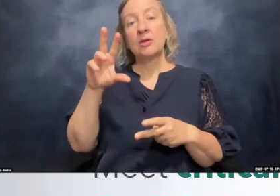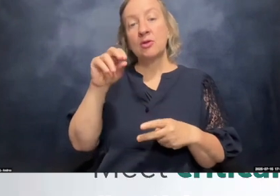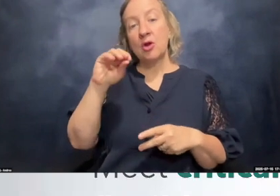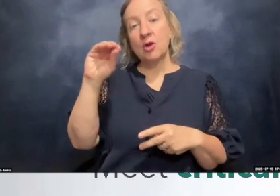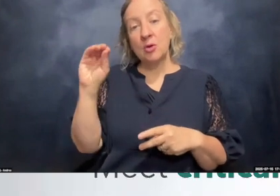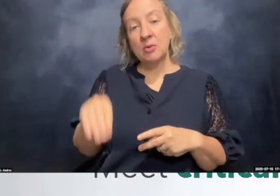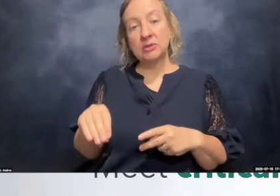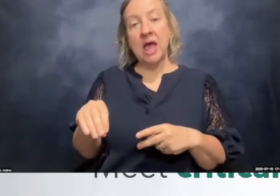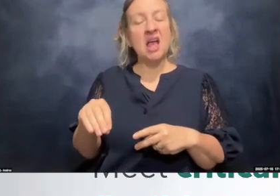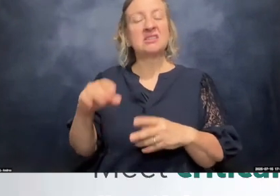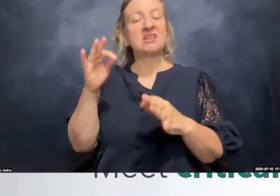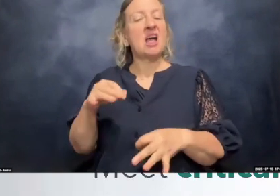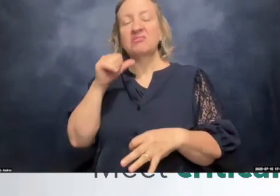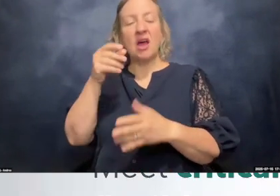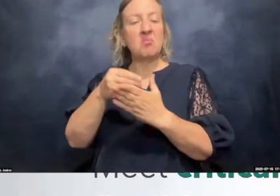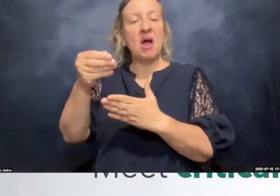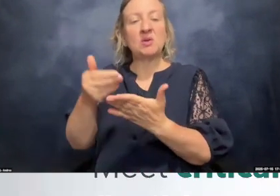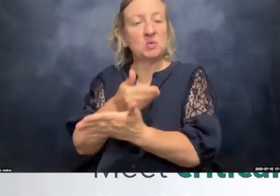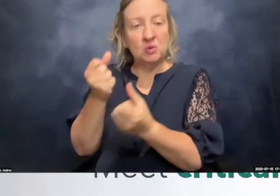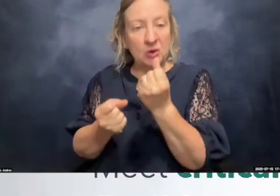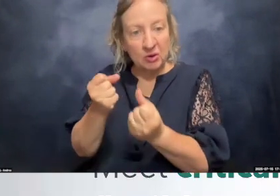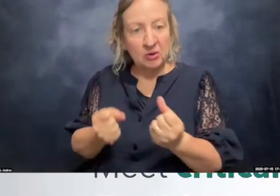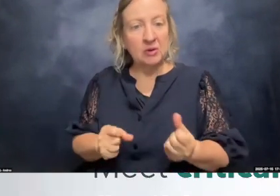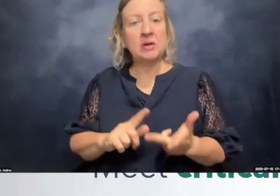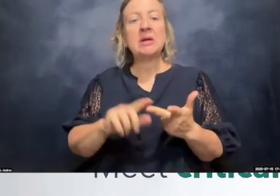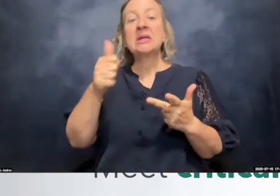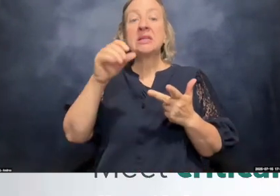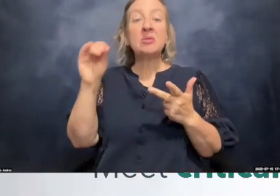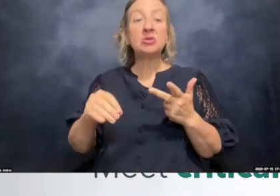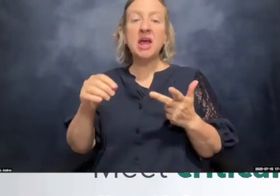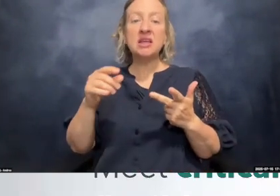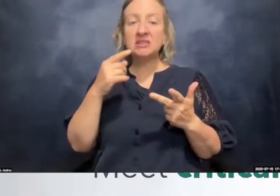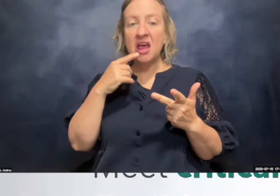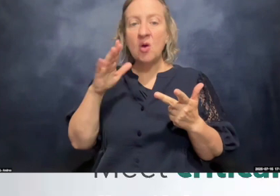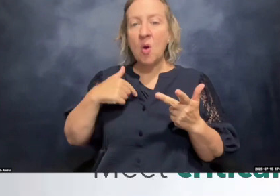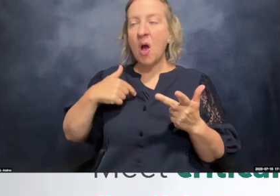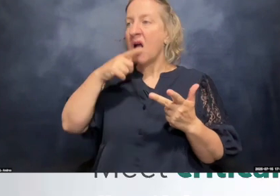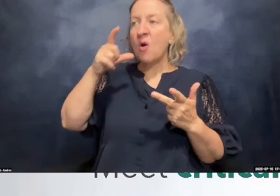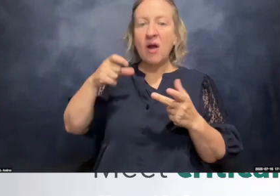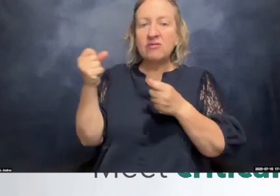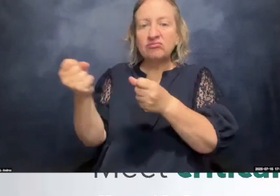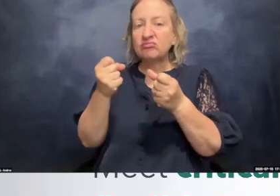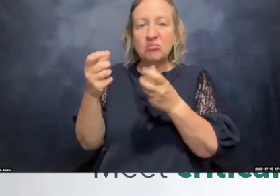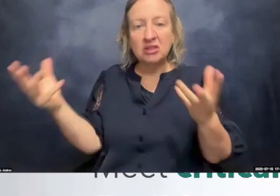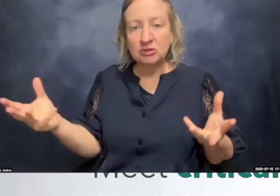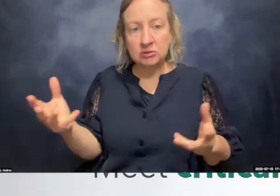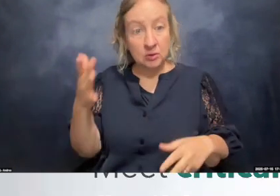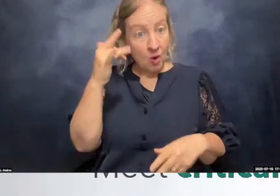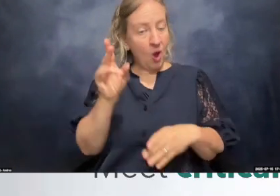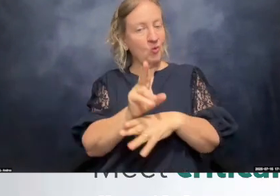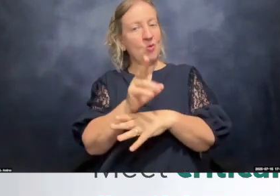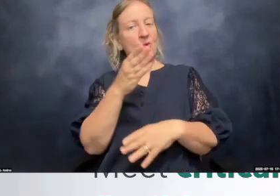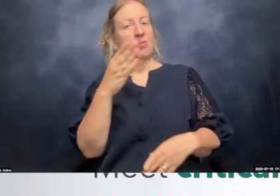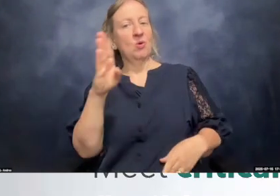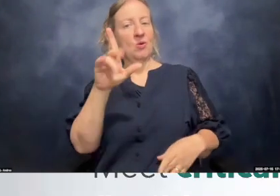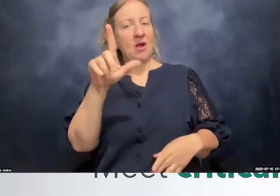personal vehicle, and 10% reduced their personal vehicle driving due to Blue LA. Please note that the Mobility